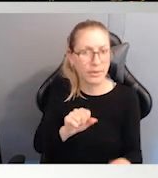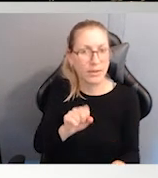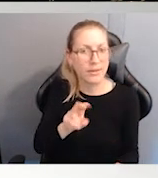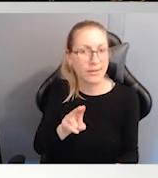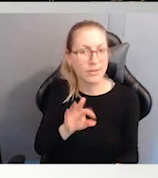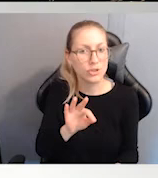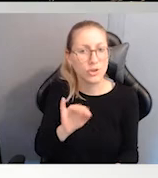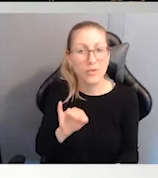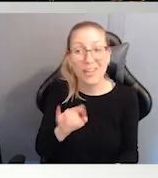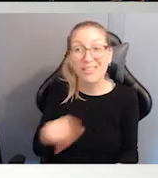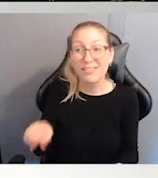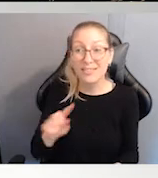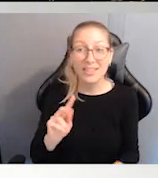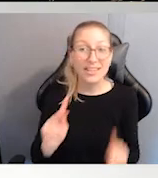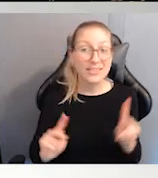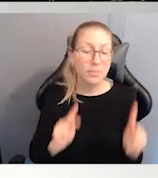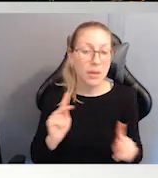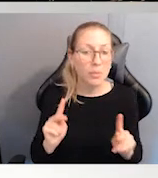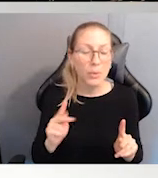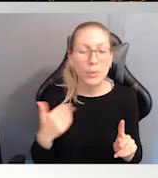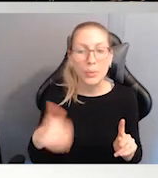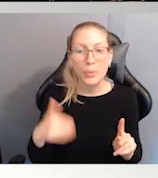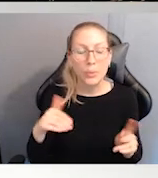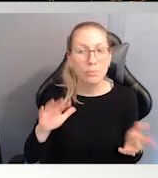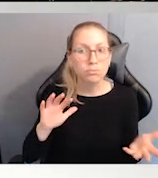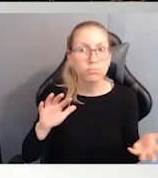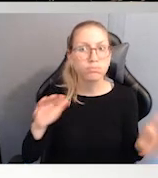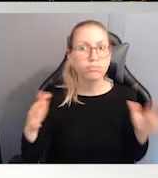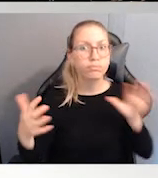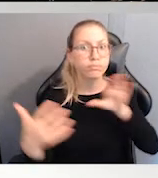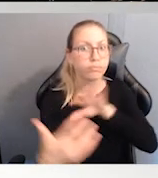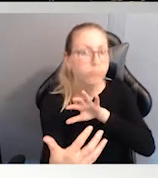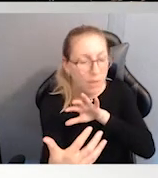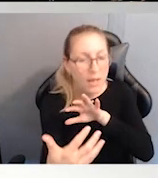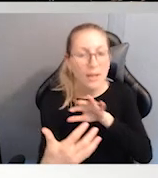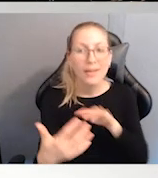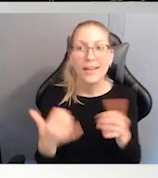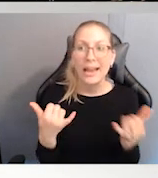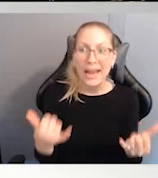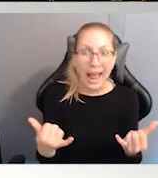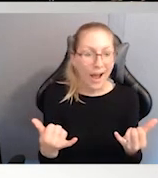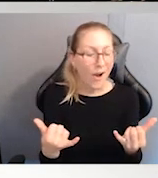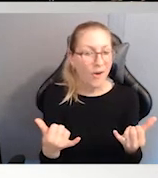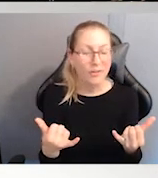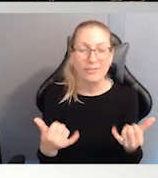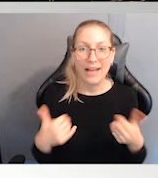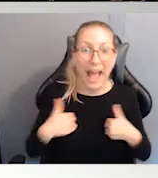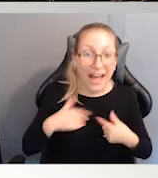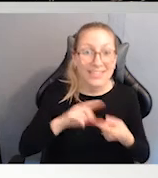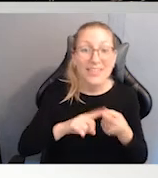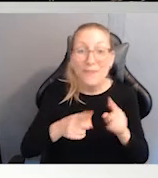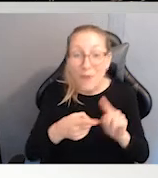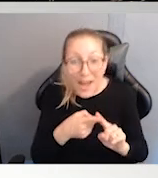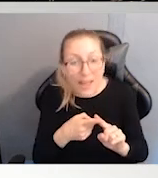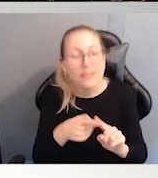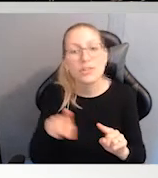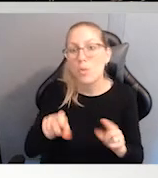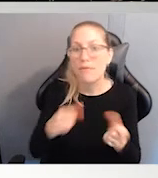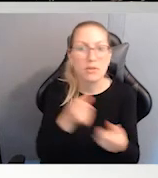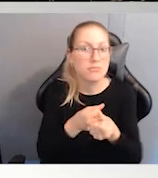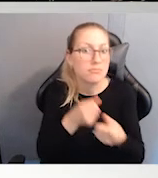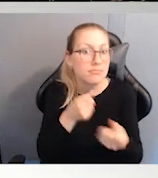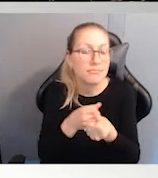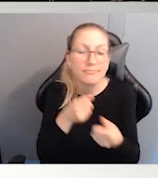turned our lives around. She's happy, she's productive, she's got friends. This is the kind of thing you need to promote for all of